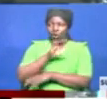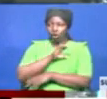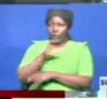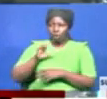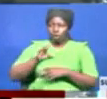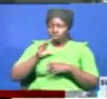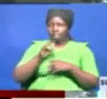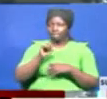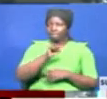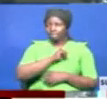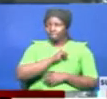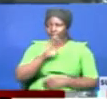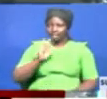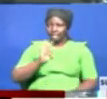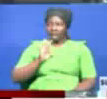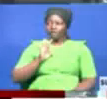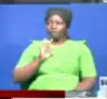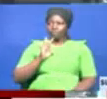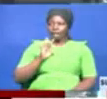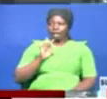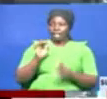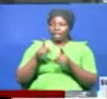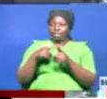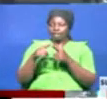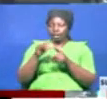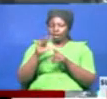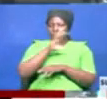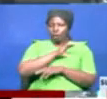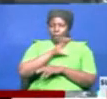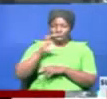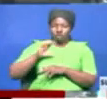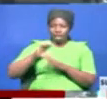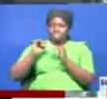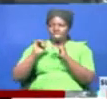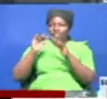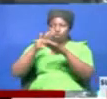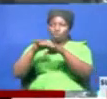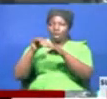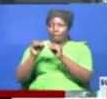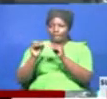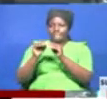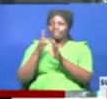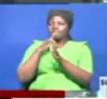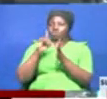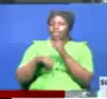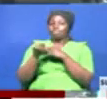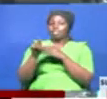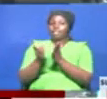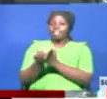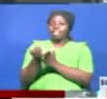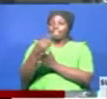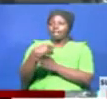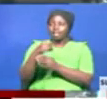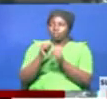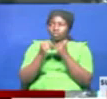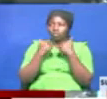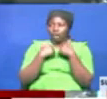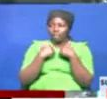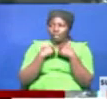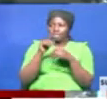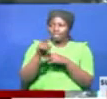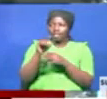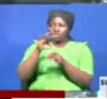then at the commission level, you call a meeting and say that this is the data that we have. These are the votes we